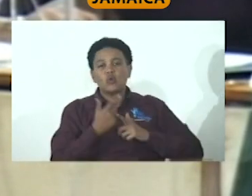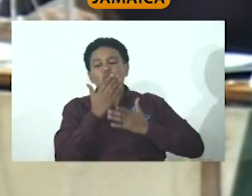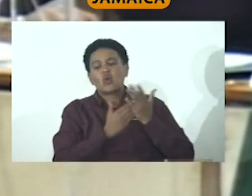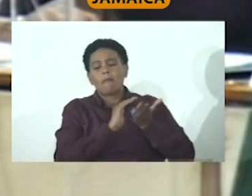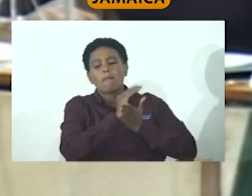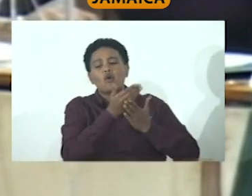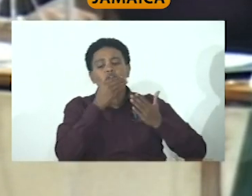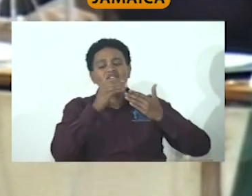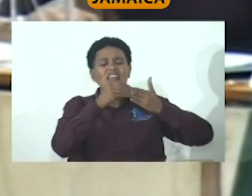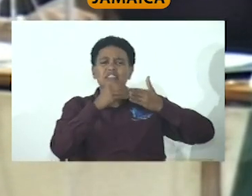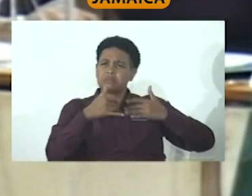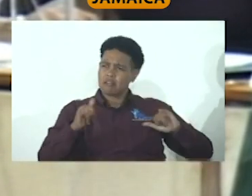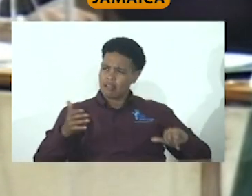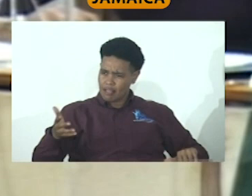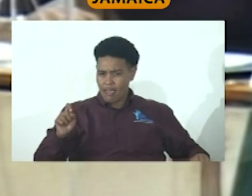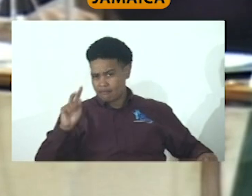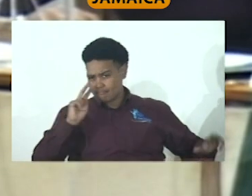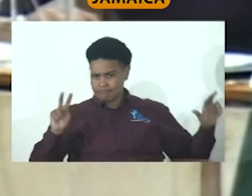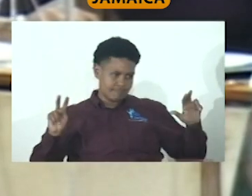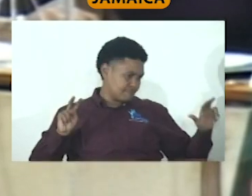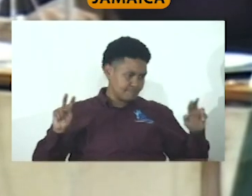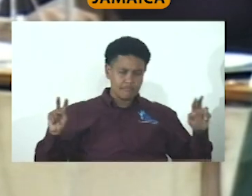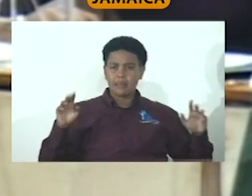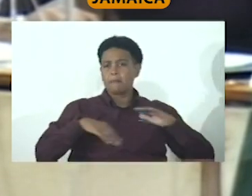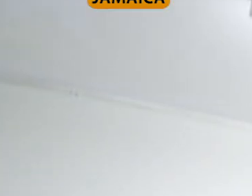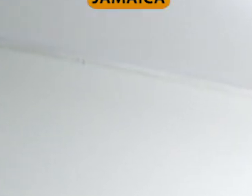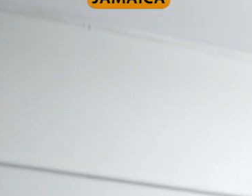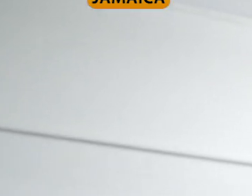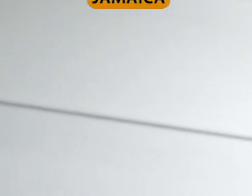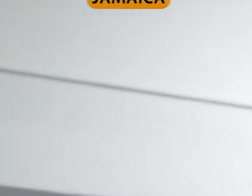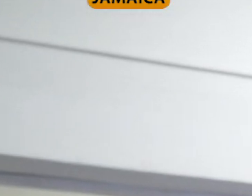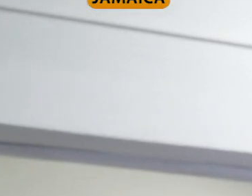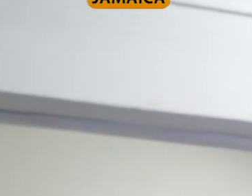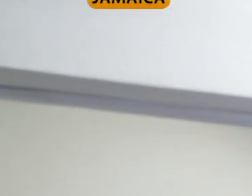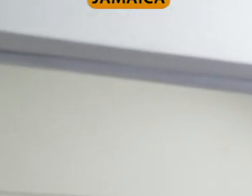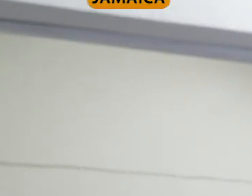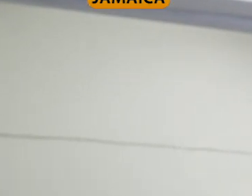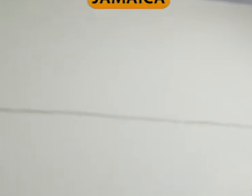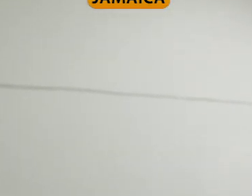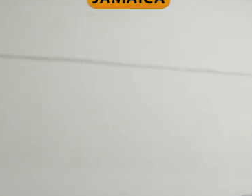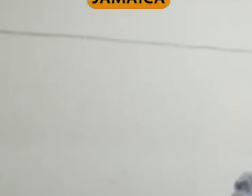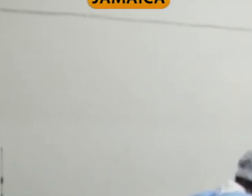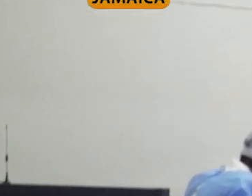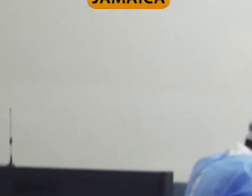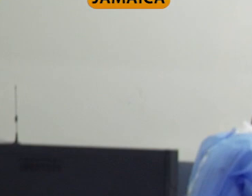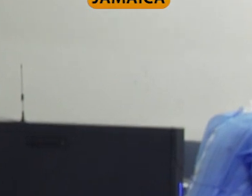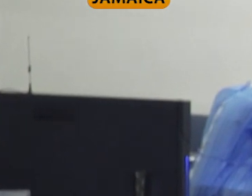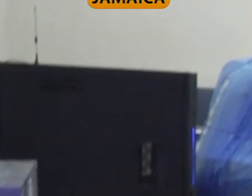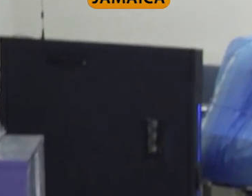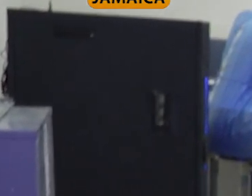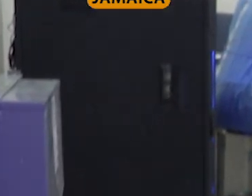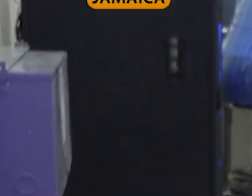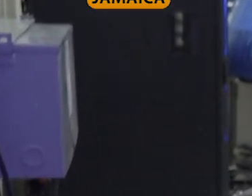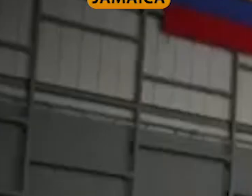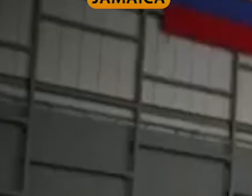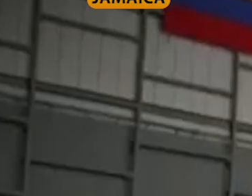of flexibility which has to be exercised based on what we learn as we go along. He says preparation has already begun for the introduction